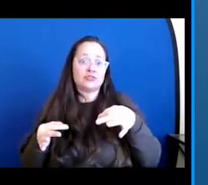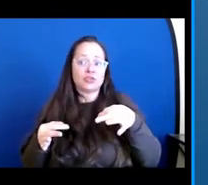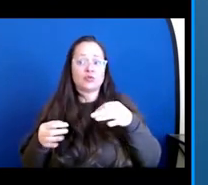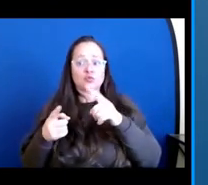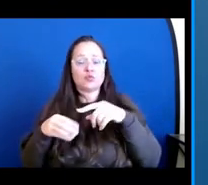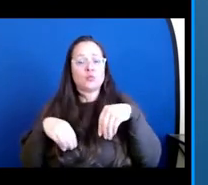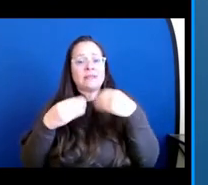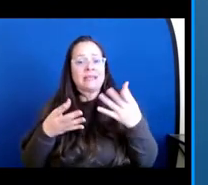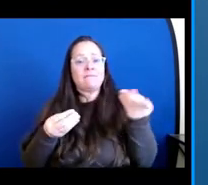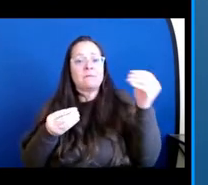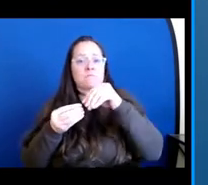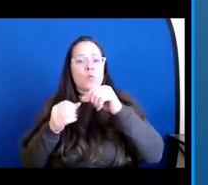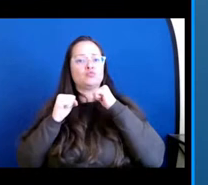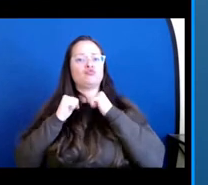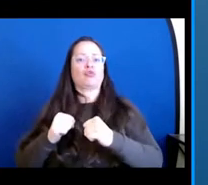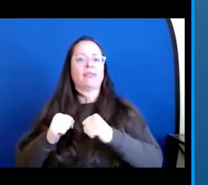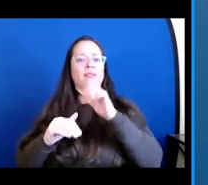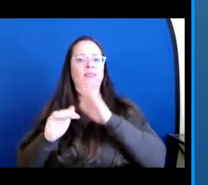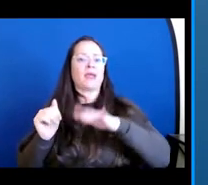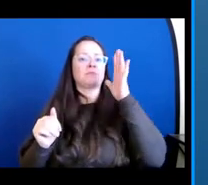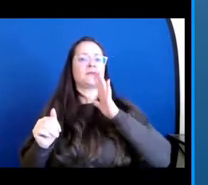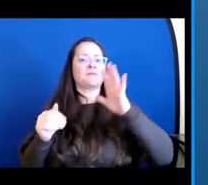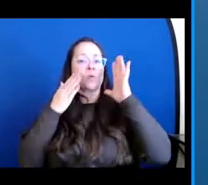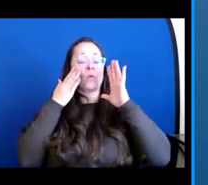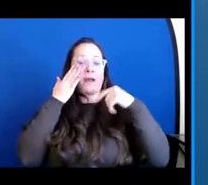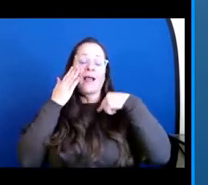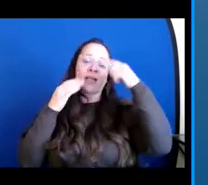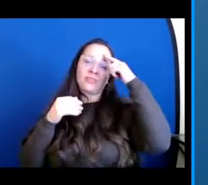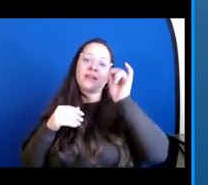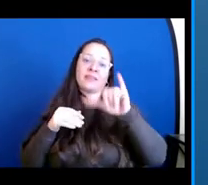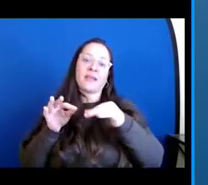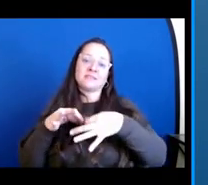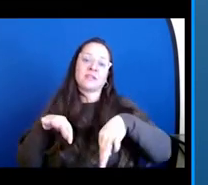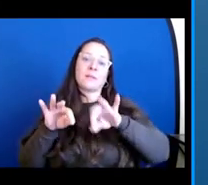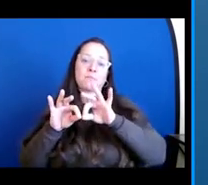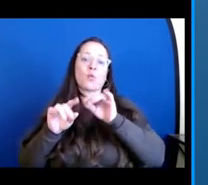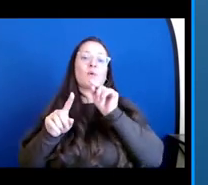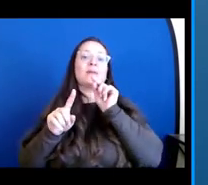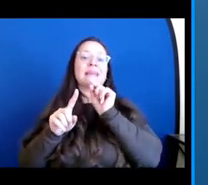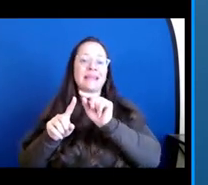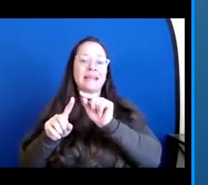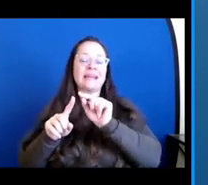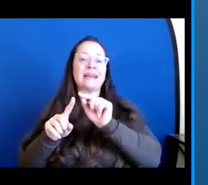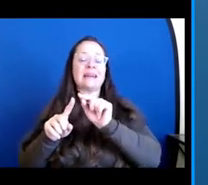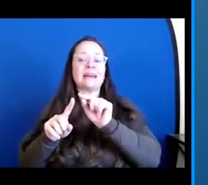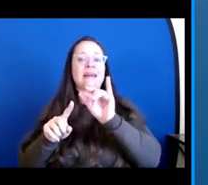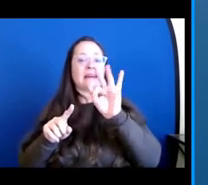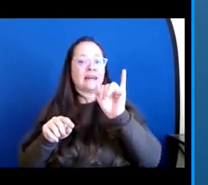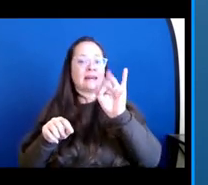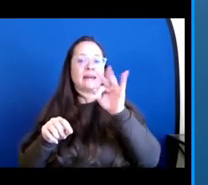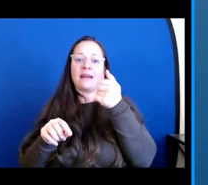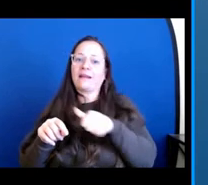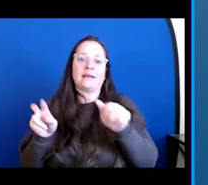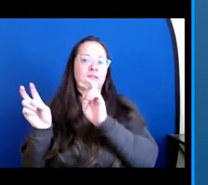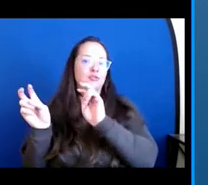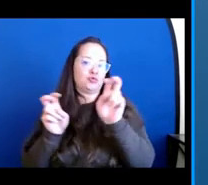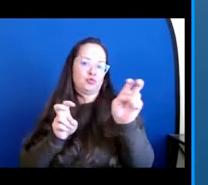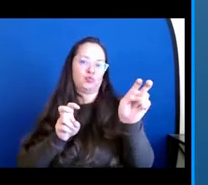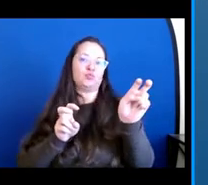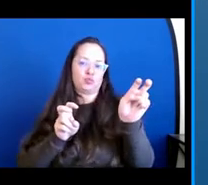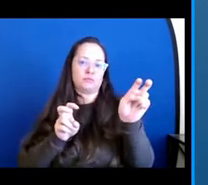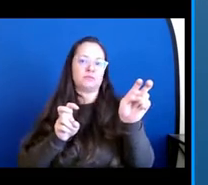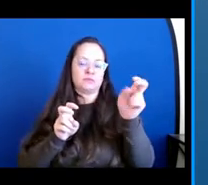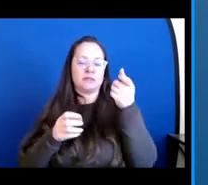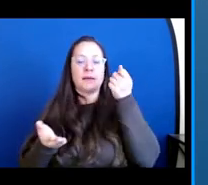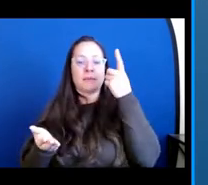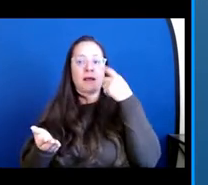it ever has before which I think will be important in the event that there are any issues but I hope that